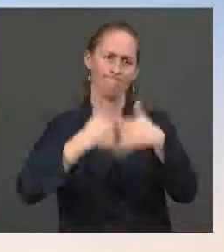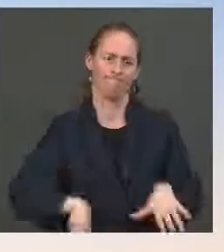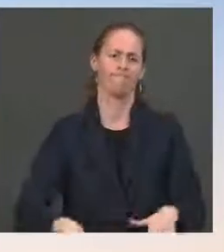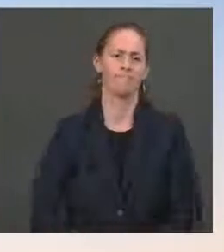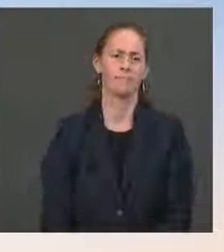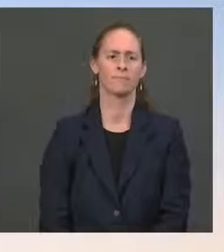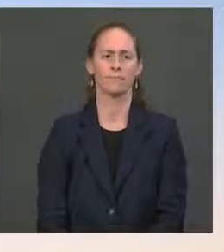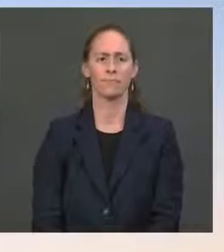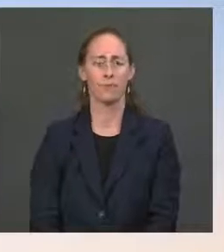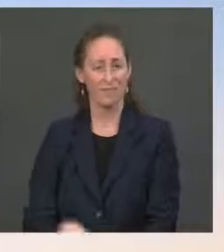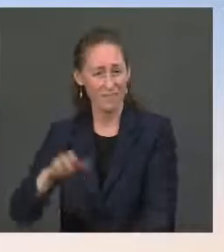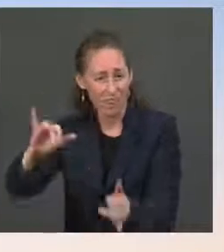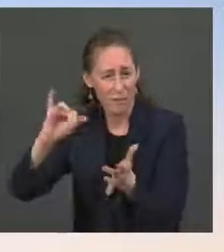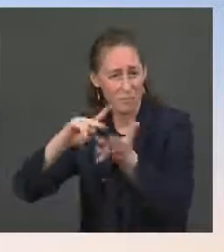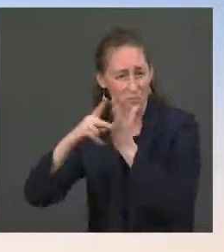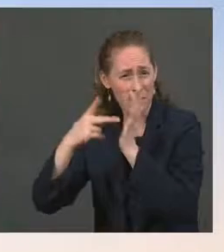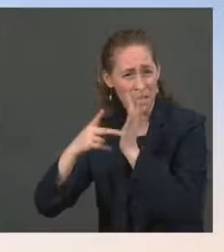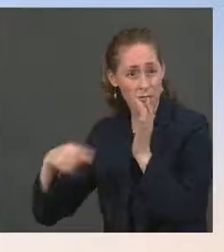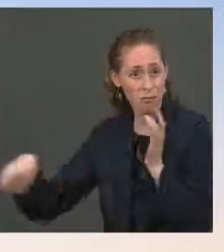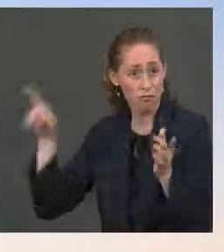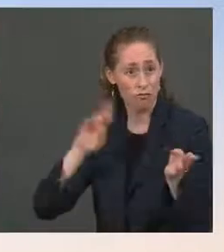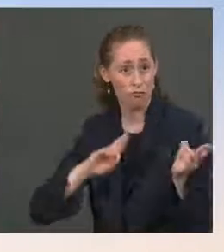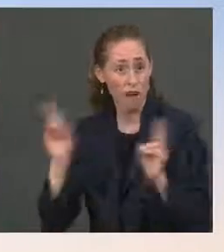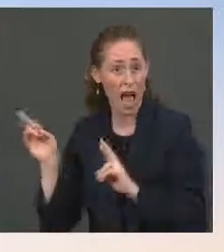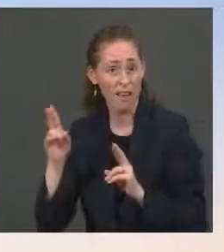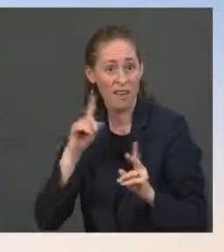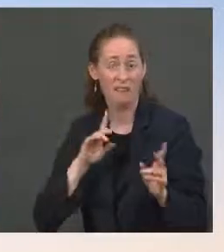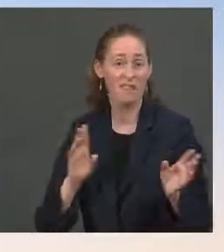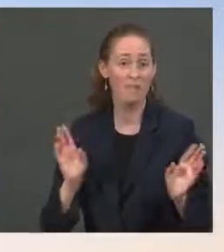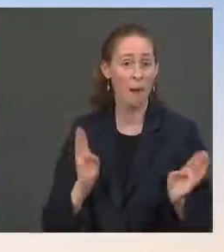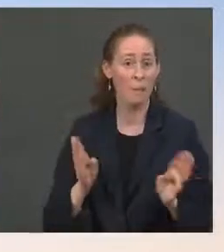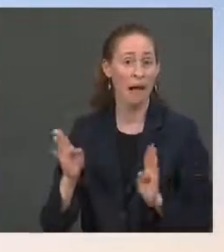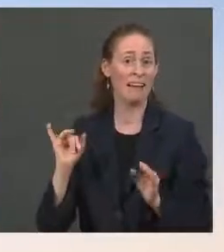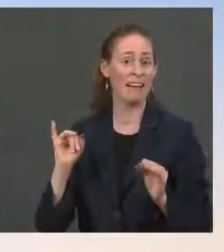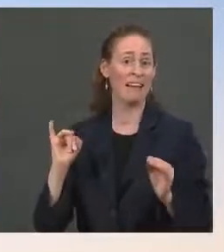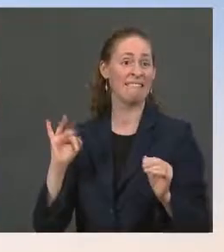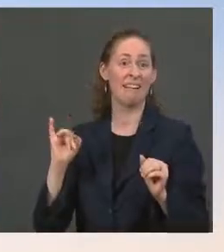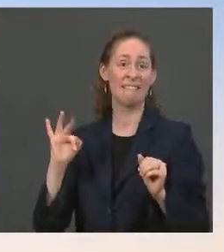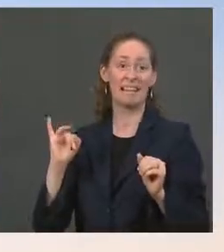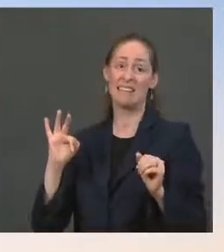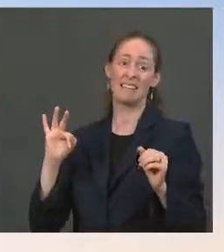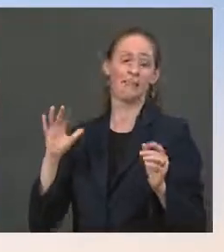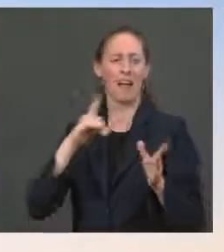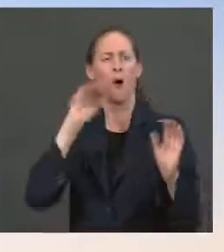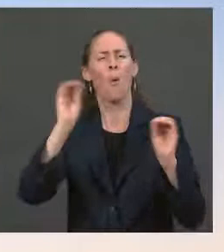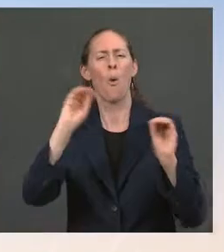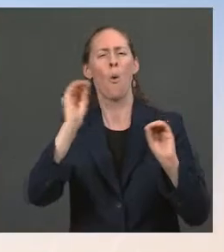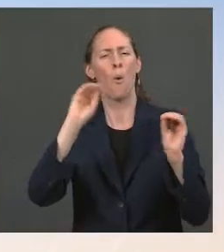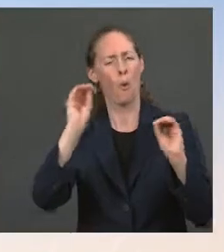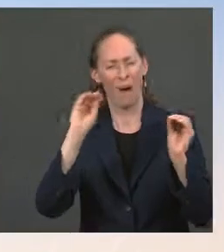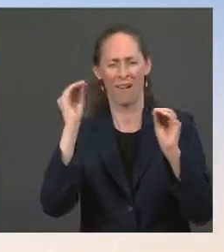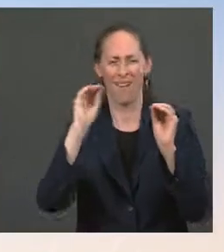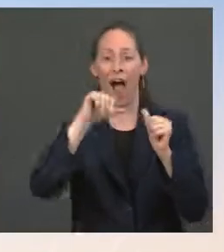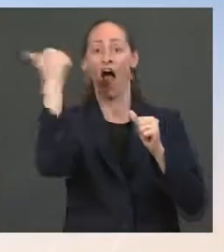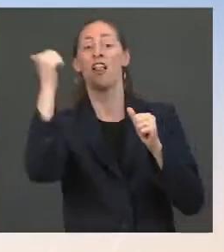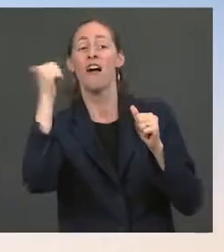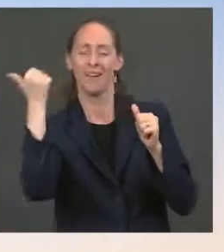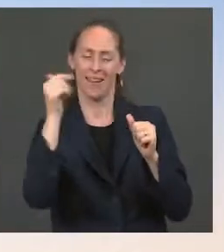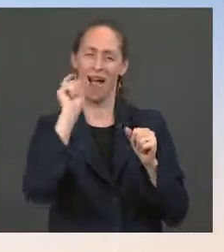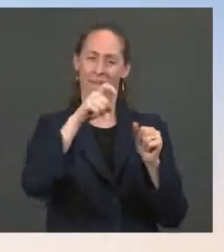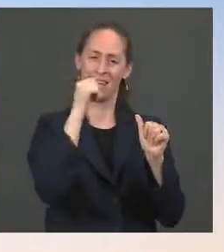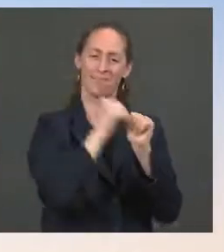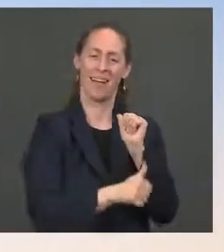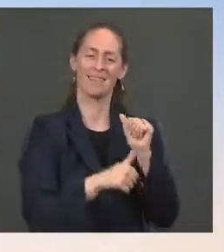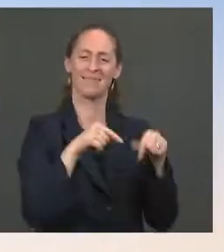or the administration preparing for the worst in case that does not happen? There isn't another option. It has to pass legislatively. That's what has to